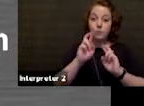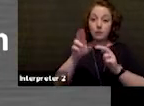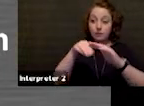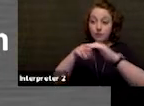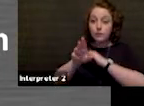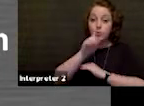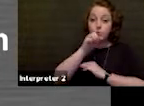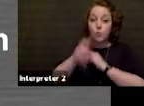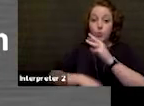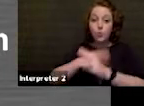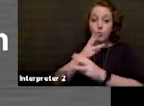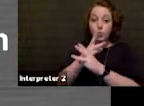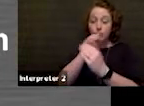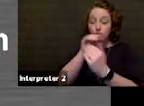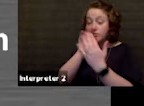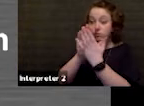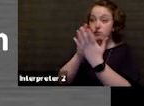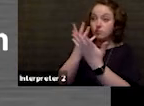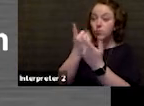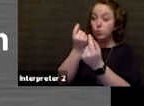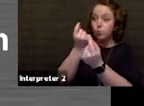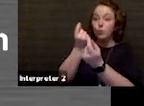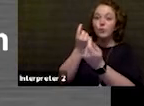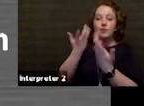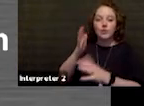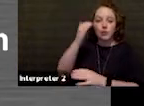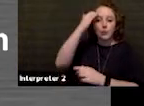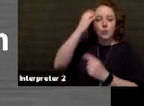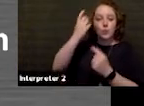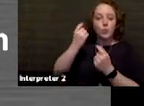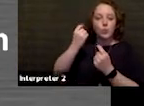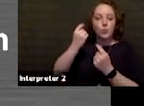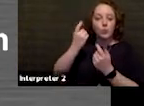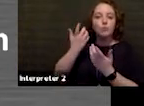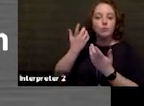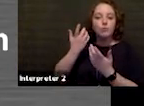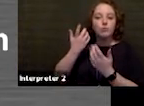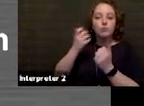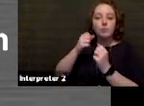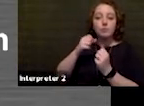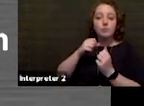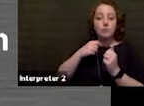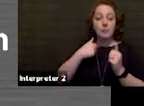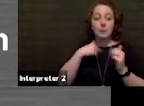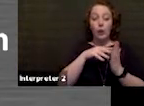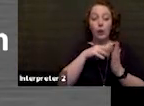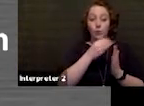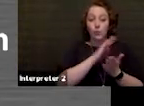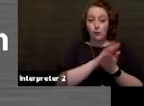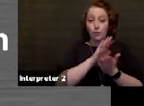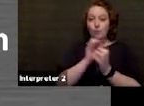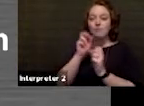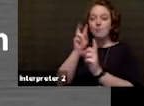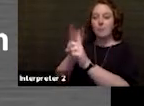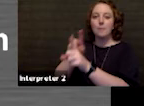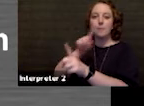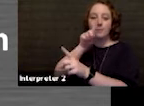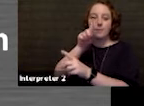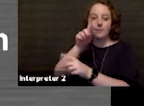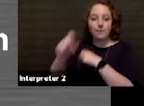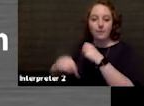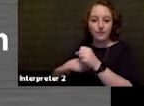will provide opportunities for students to apply learning in more meaningful ways. When we think about this,